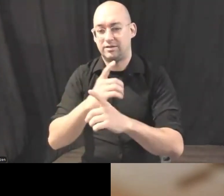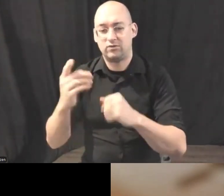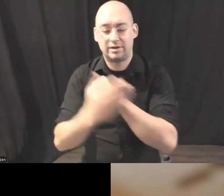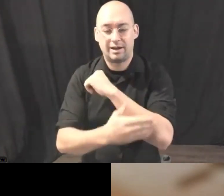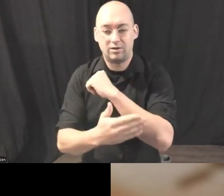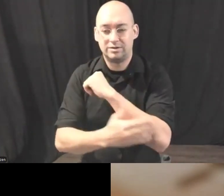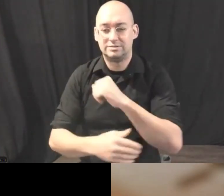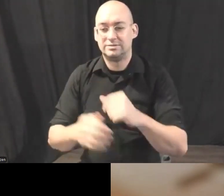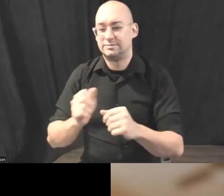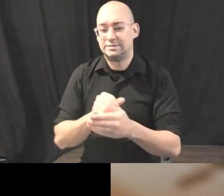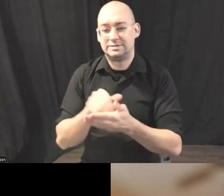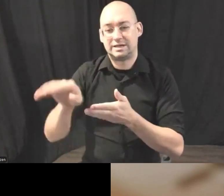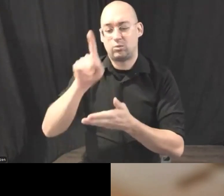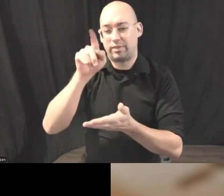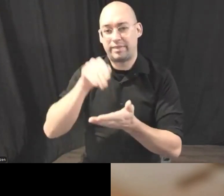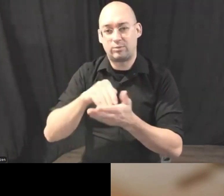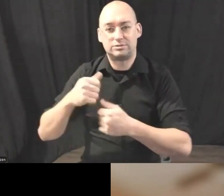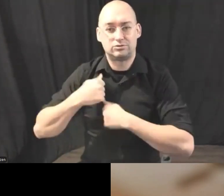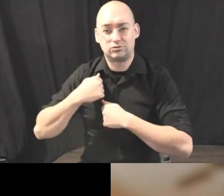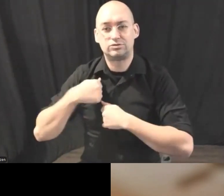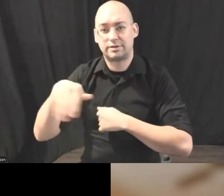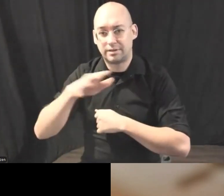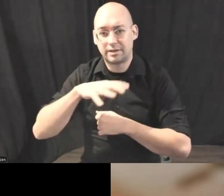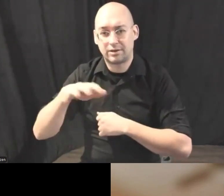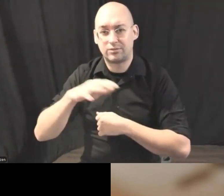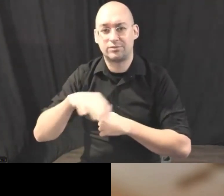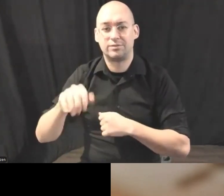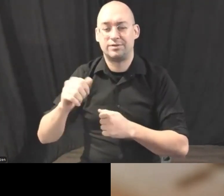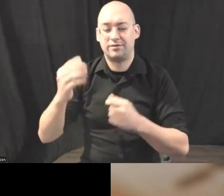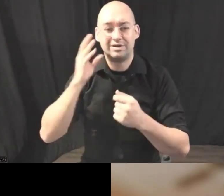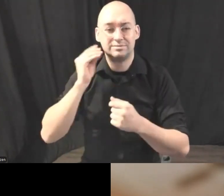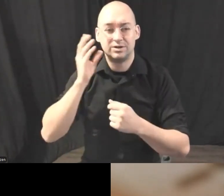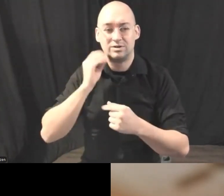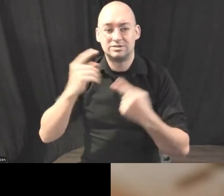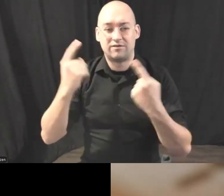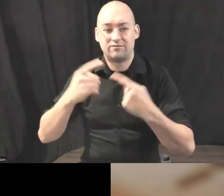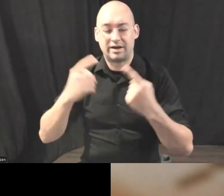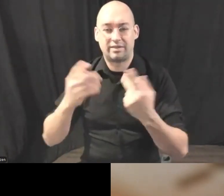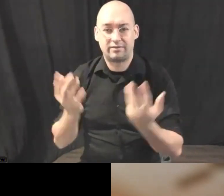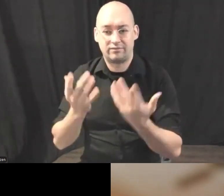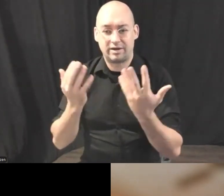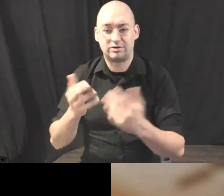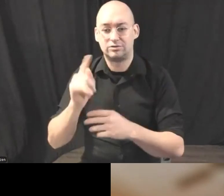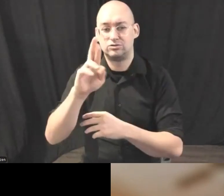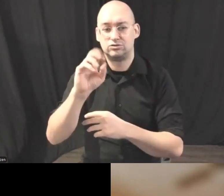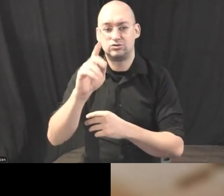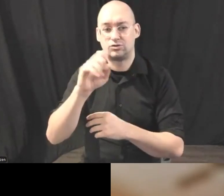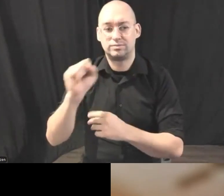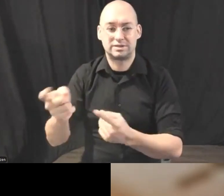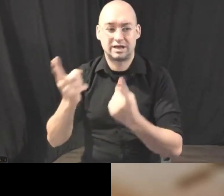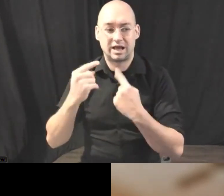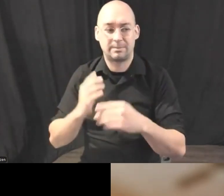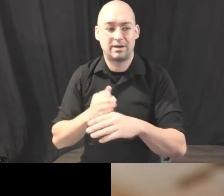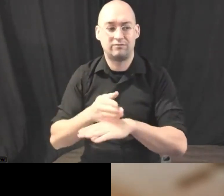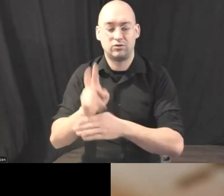down, boots on the ground, to help because the experience of fighting these major fires. So our troops just came back after 2 weeks down there and